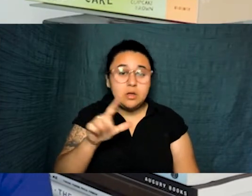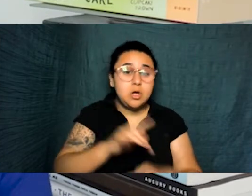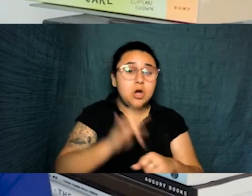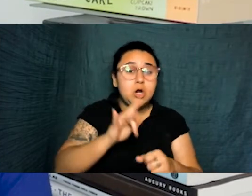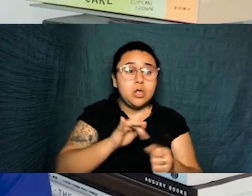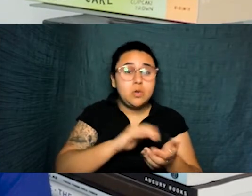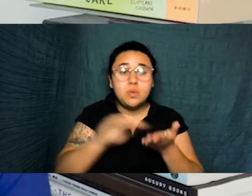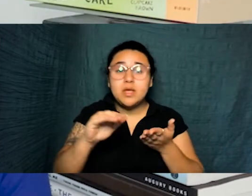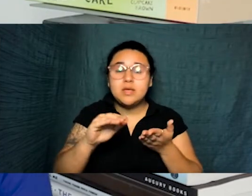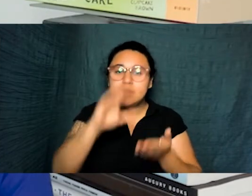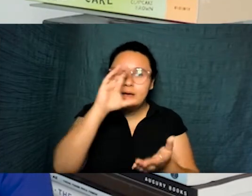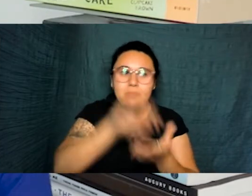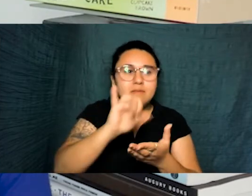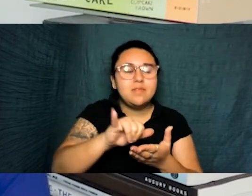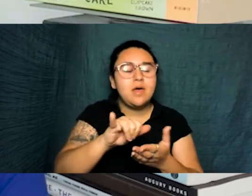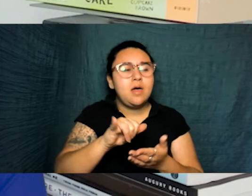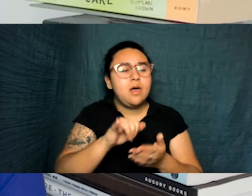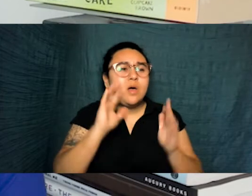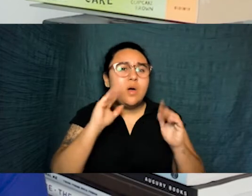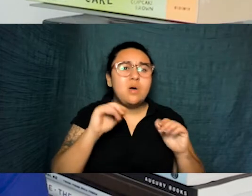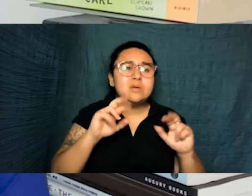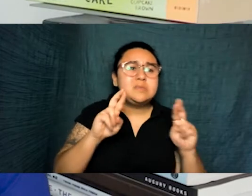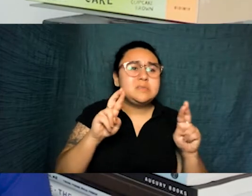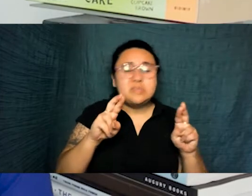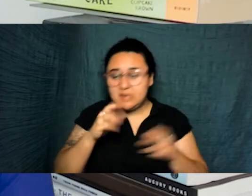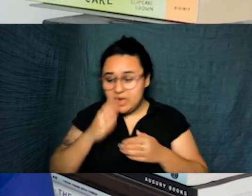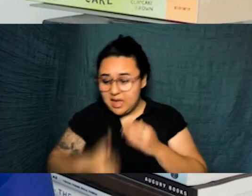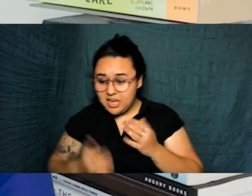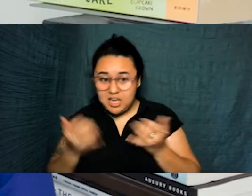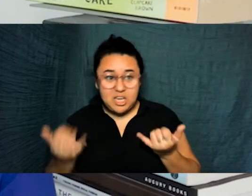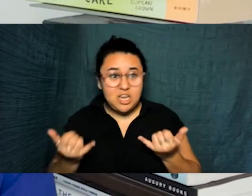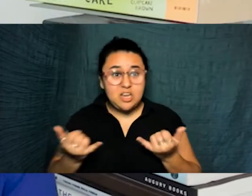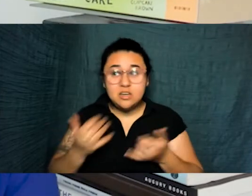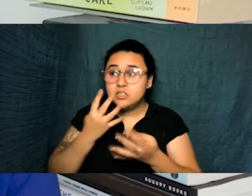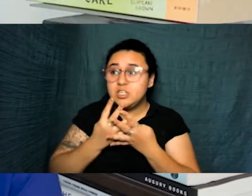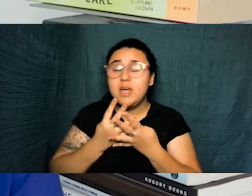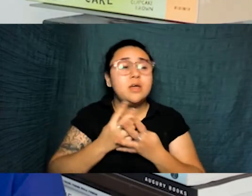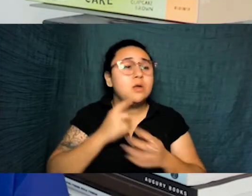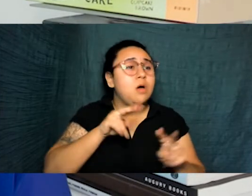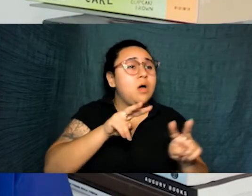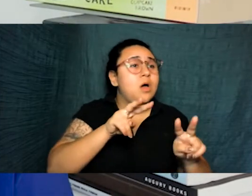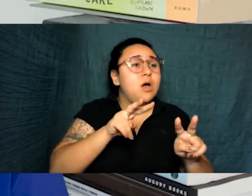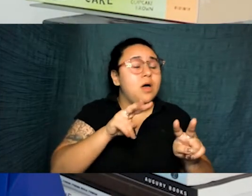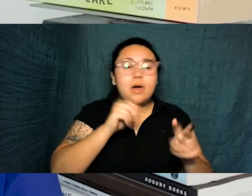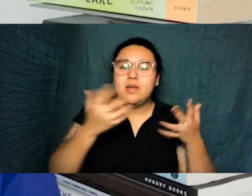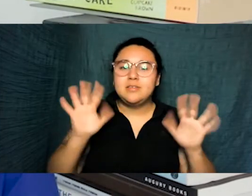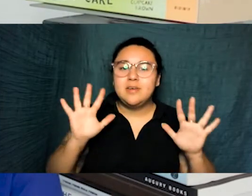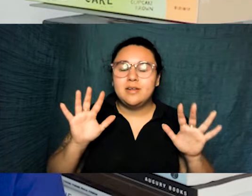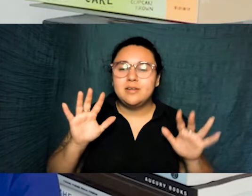in it. It reminds you that this isn't where it ends. It reminds you that you're not done.